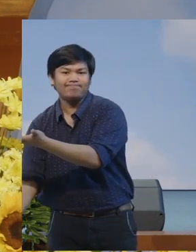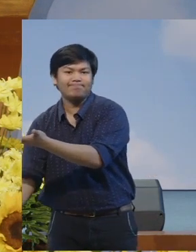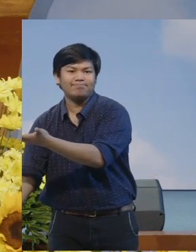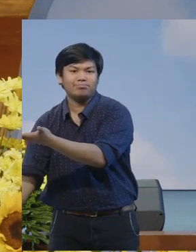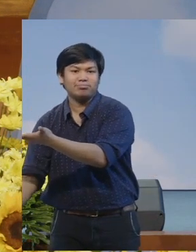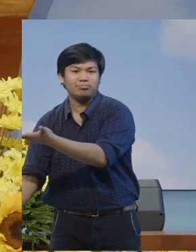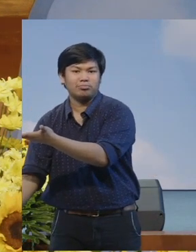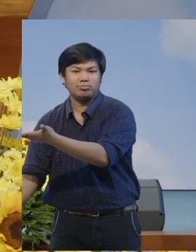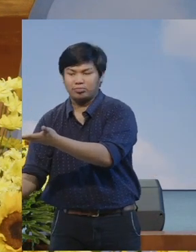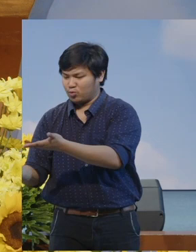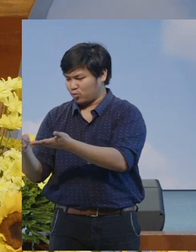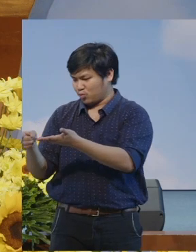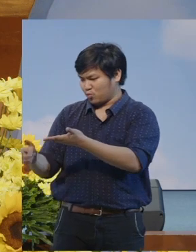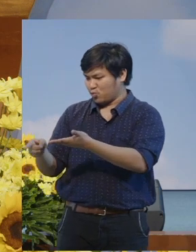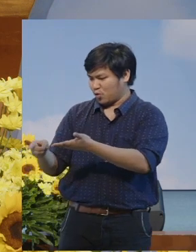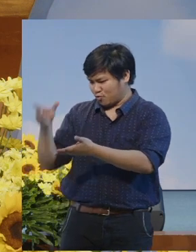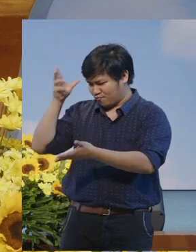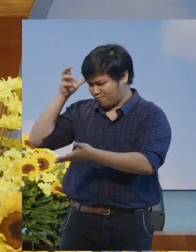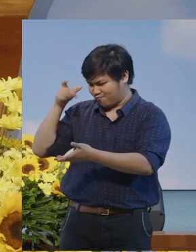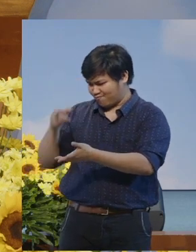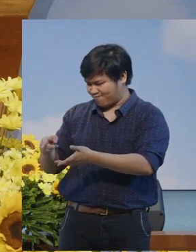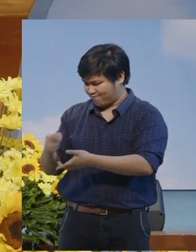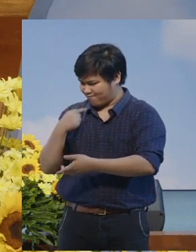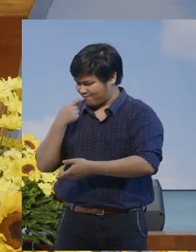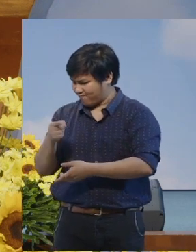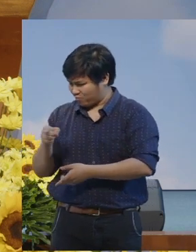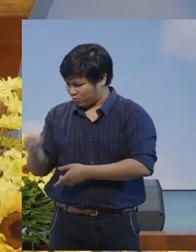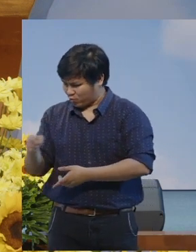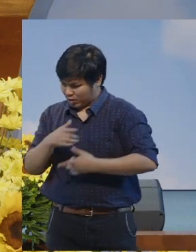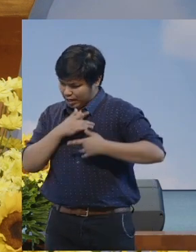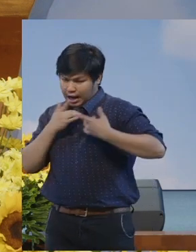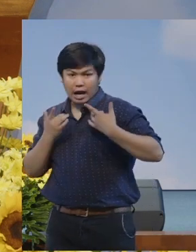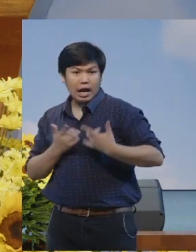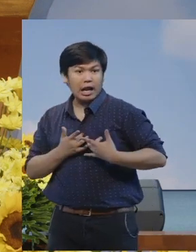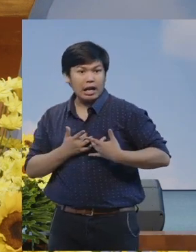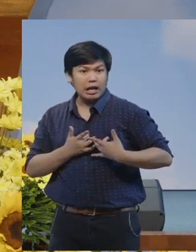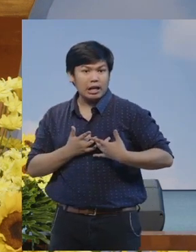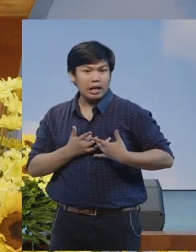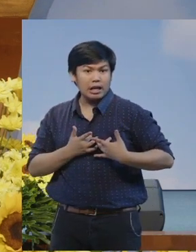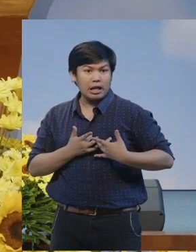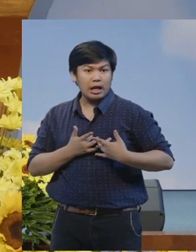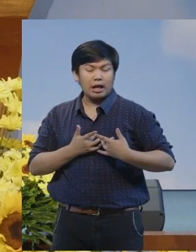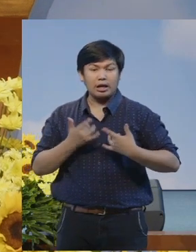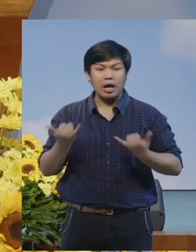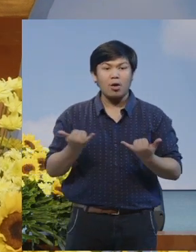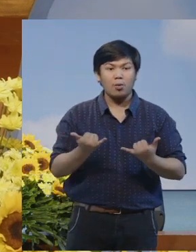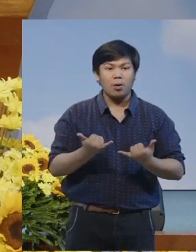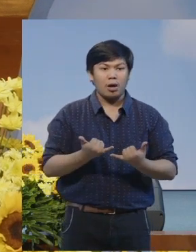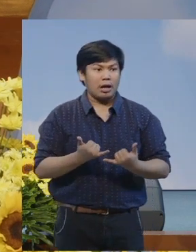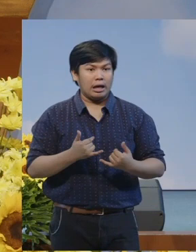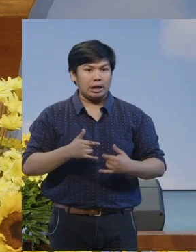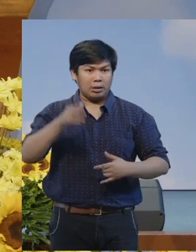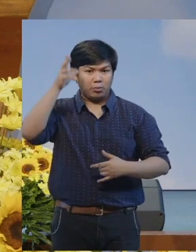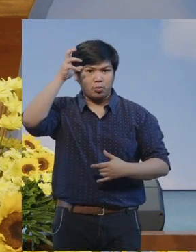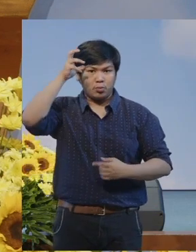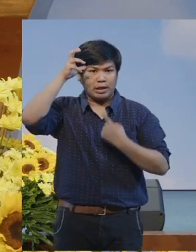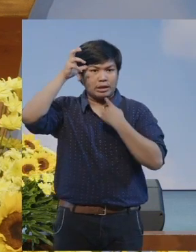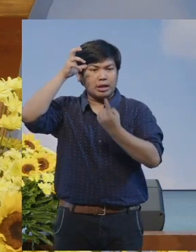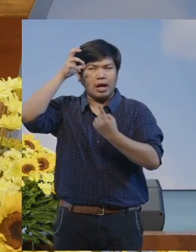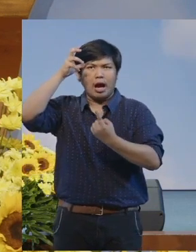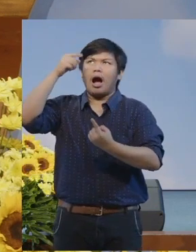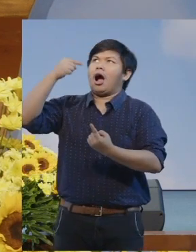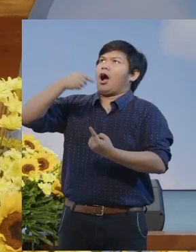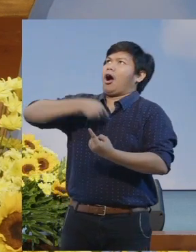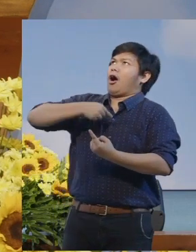low. You said in your heart, ito po ang sinabi ni Lucifer sa kanyang puso, I